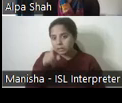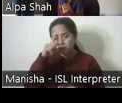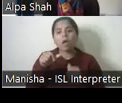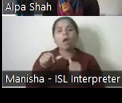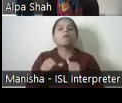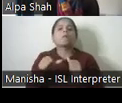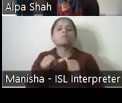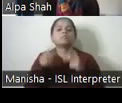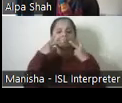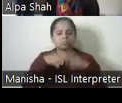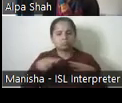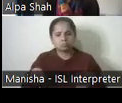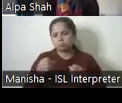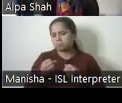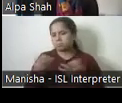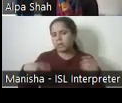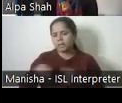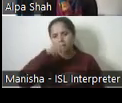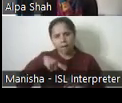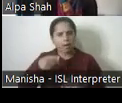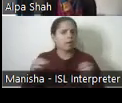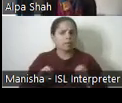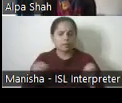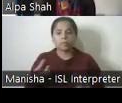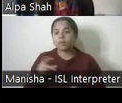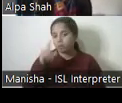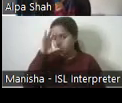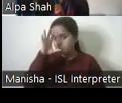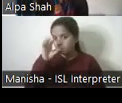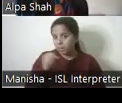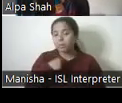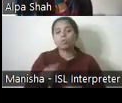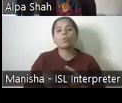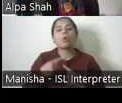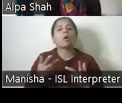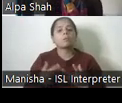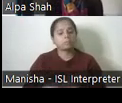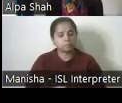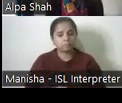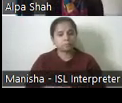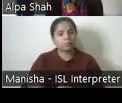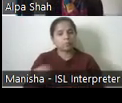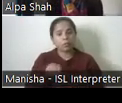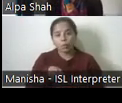they are in much of the rest of India. Again, remember, I'm talking about the non-Christianized,